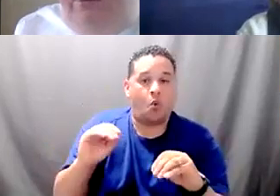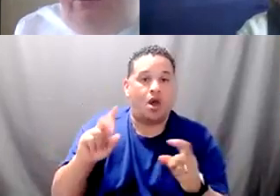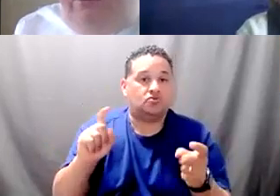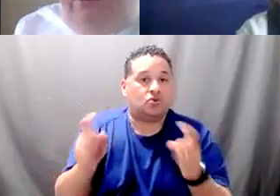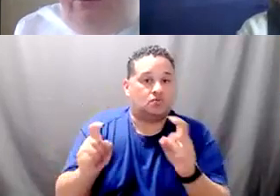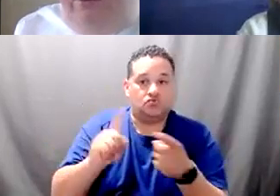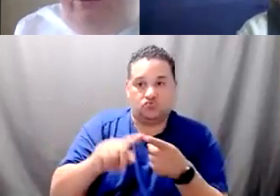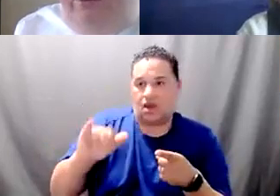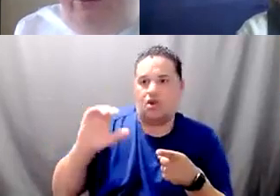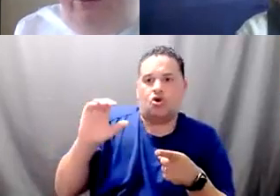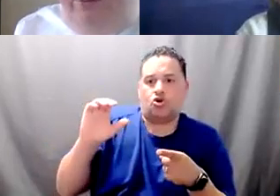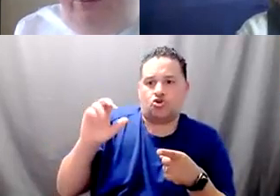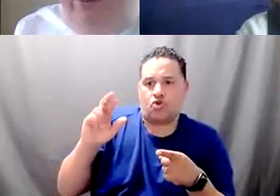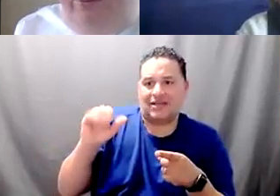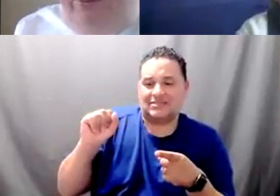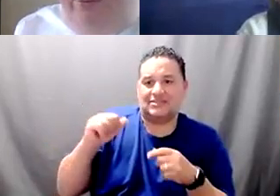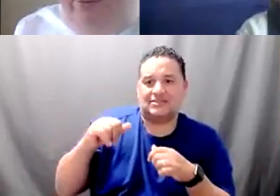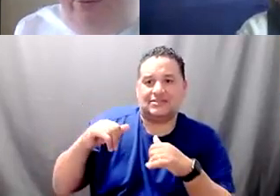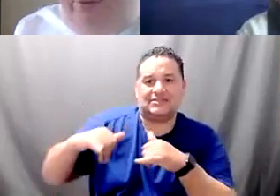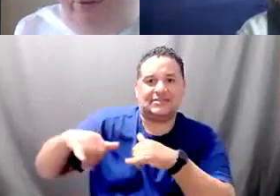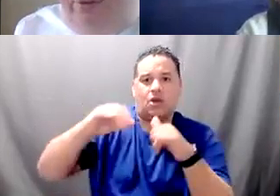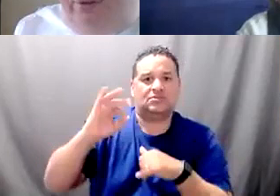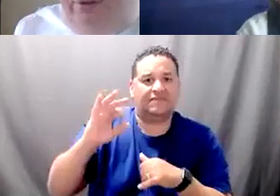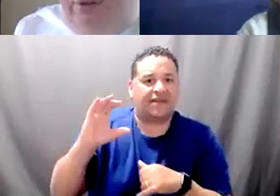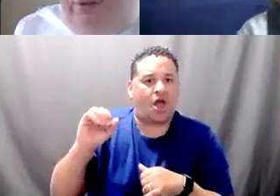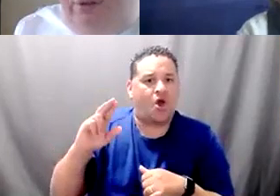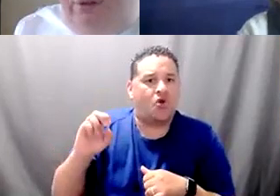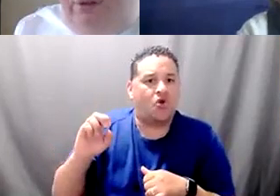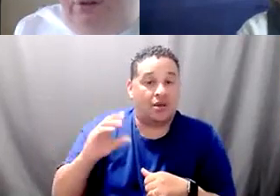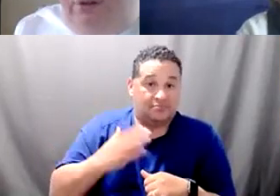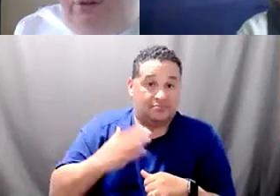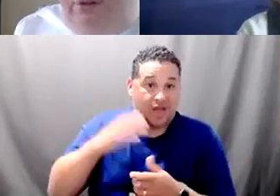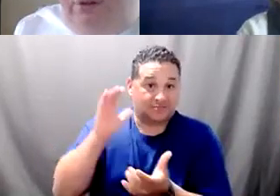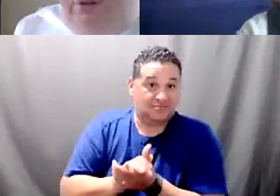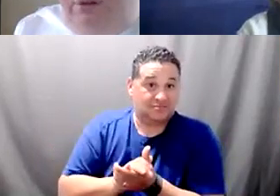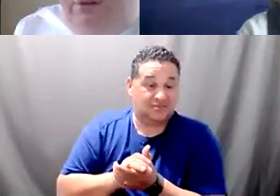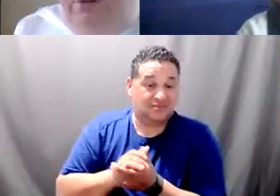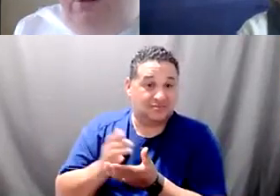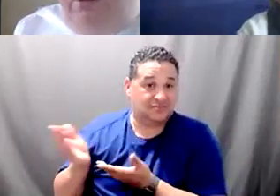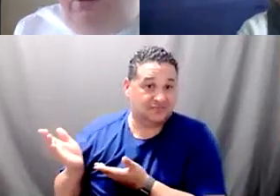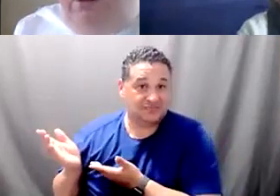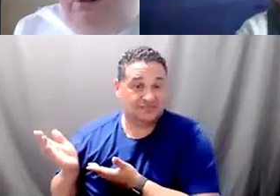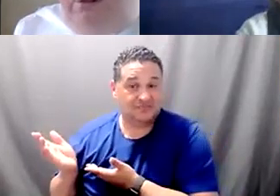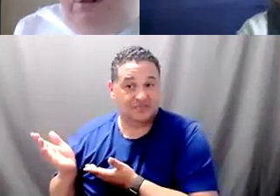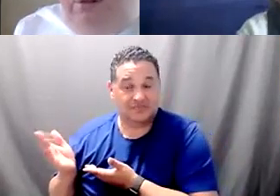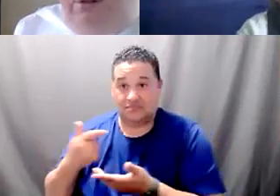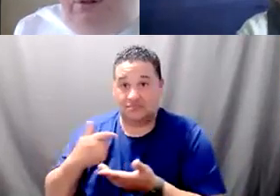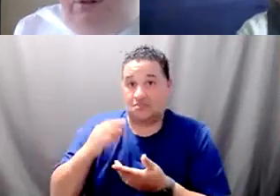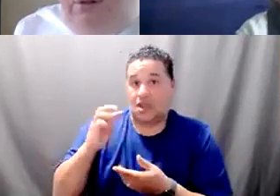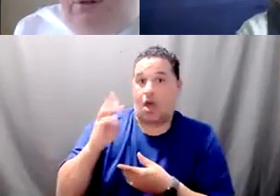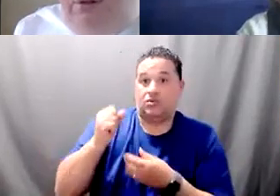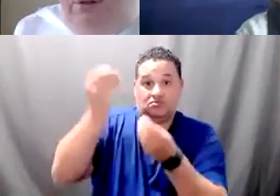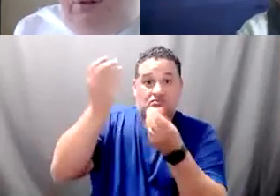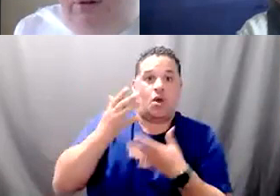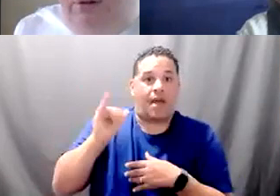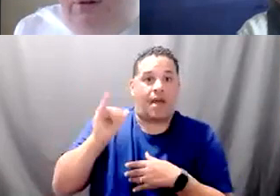crisis standards of care. And my husband, I was told by 2 neurologists